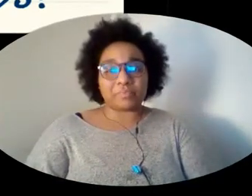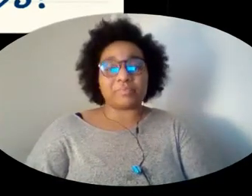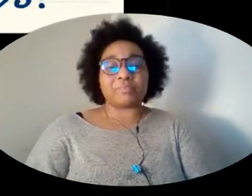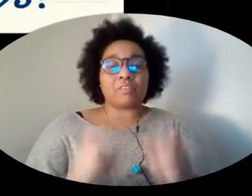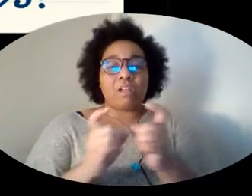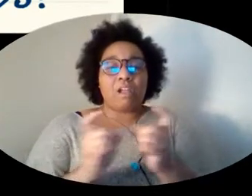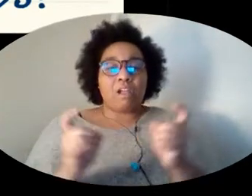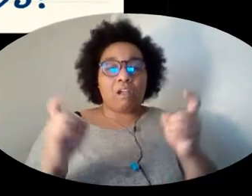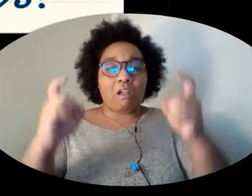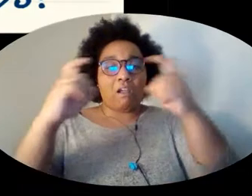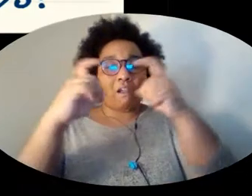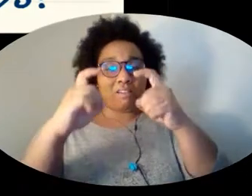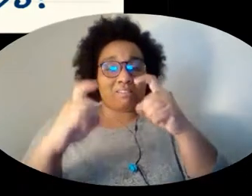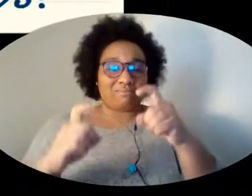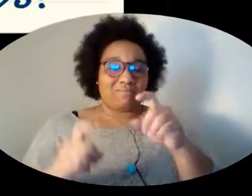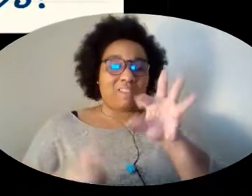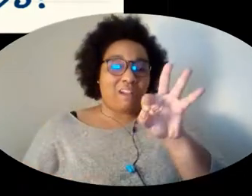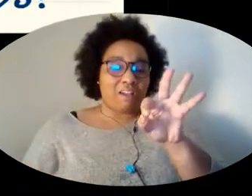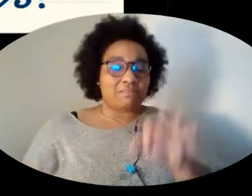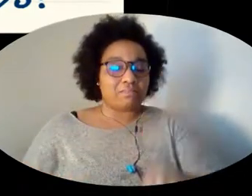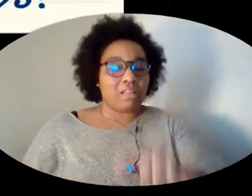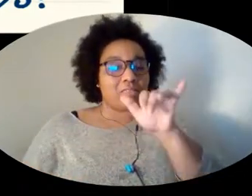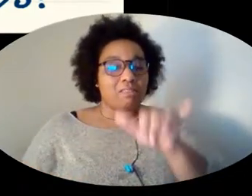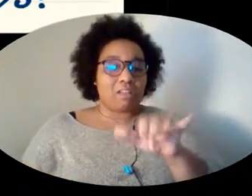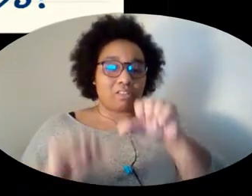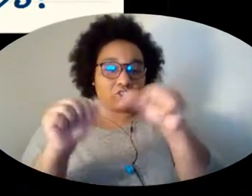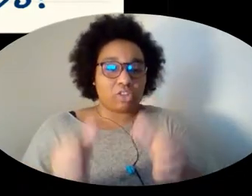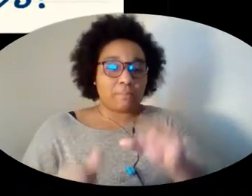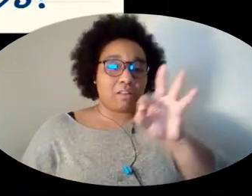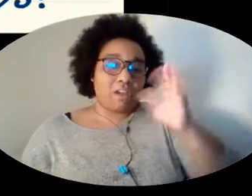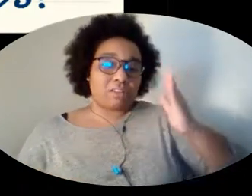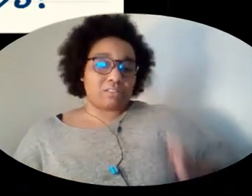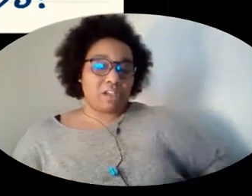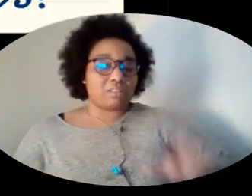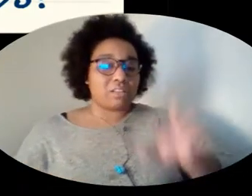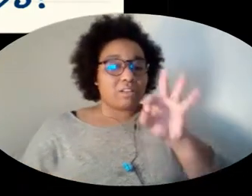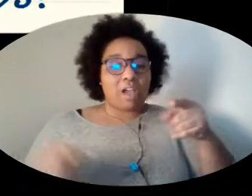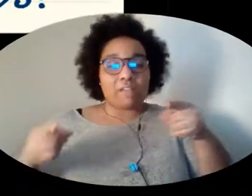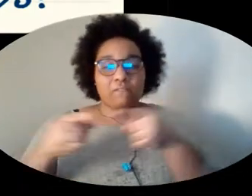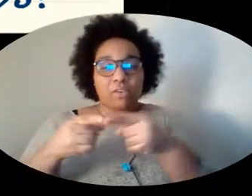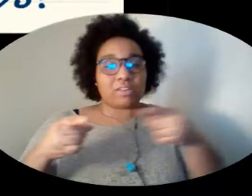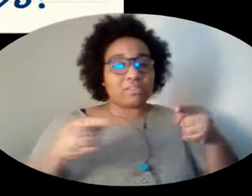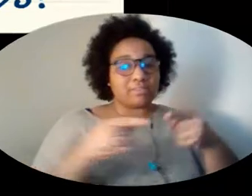a nonagon is a polygon that has nine sides and nine vertices